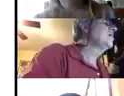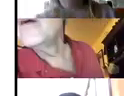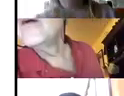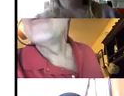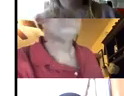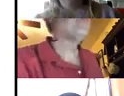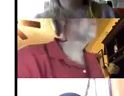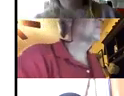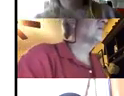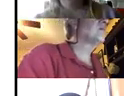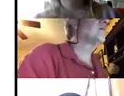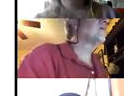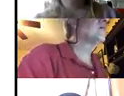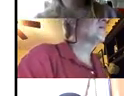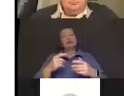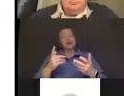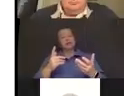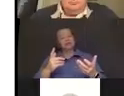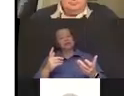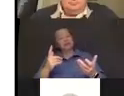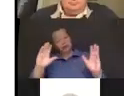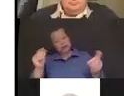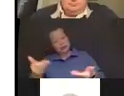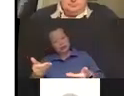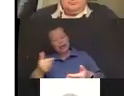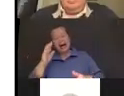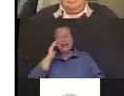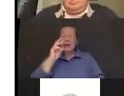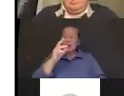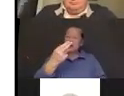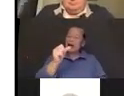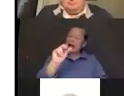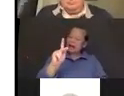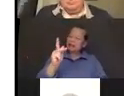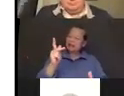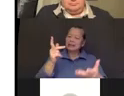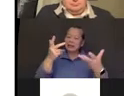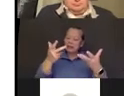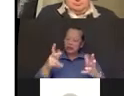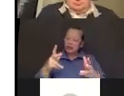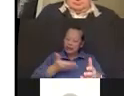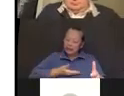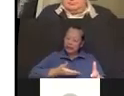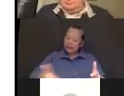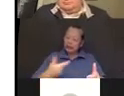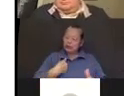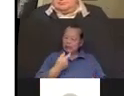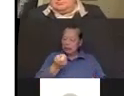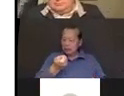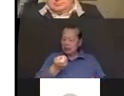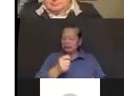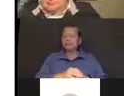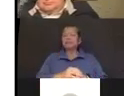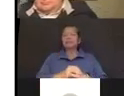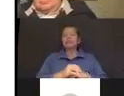Okay, so as a way of introduction, I know that Hank has already given it a little bit of an introduction.